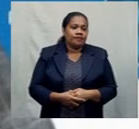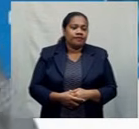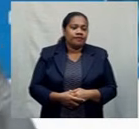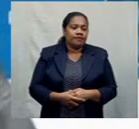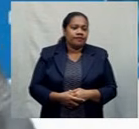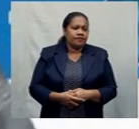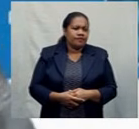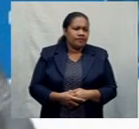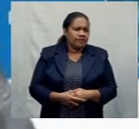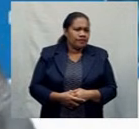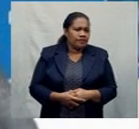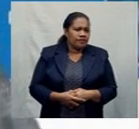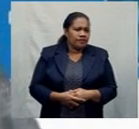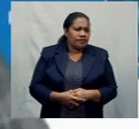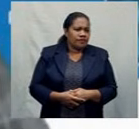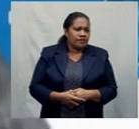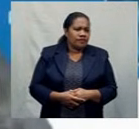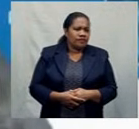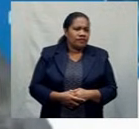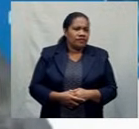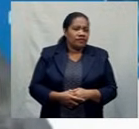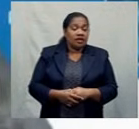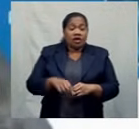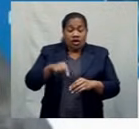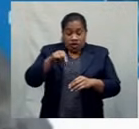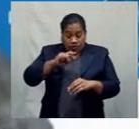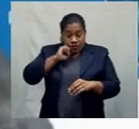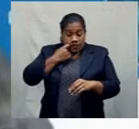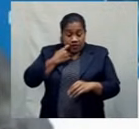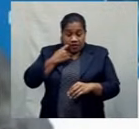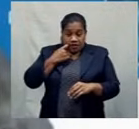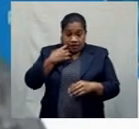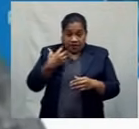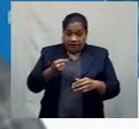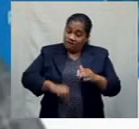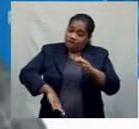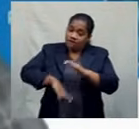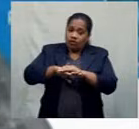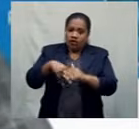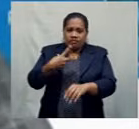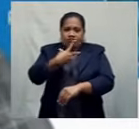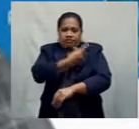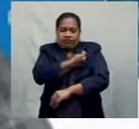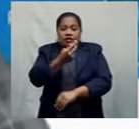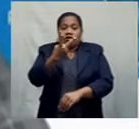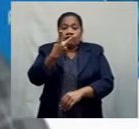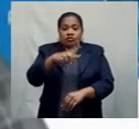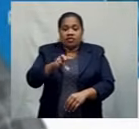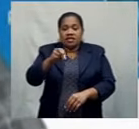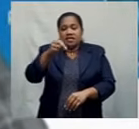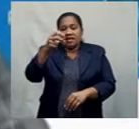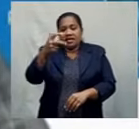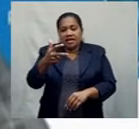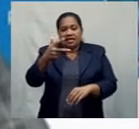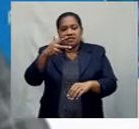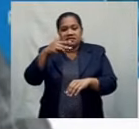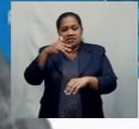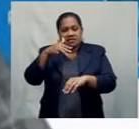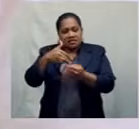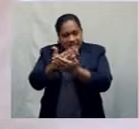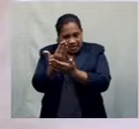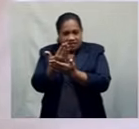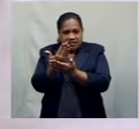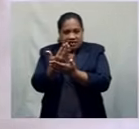is you get fully immunized within 28 days rather than having to wait for another month like the